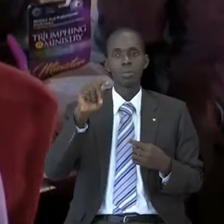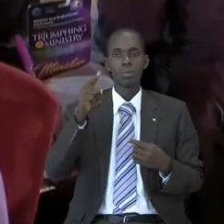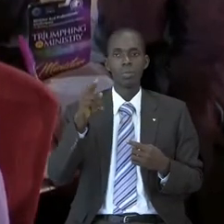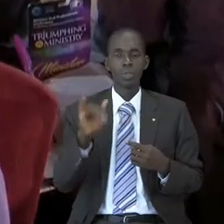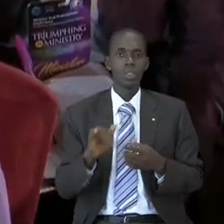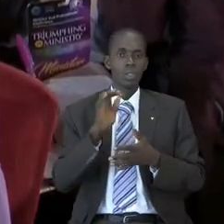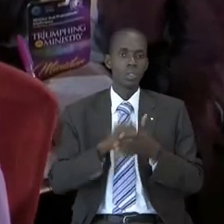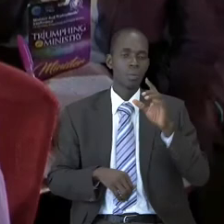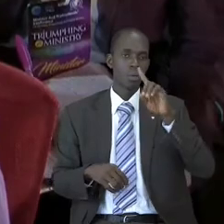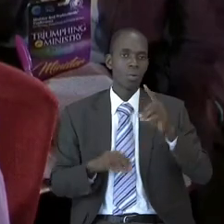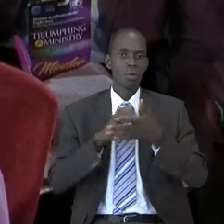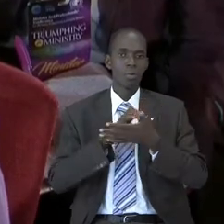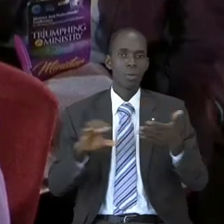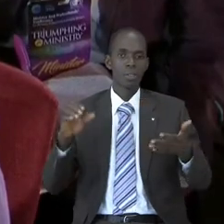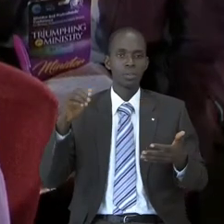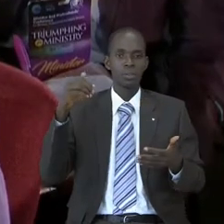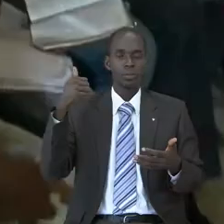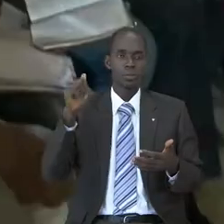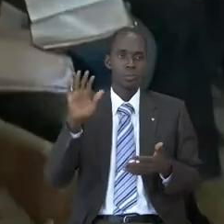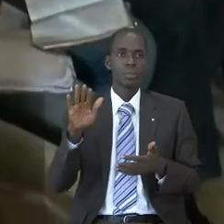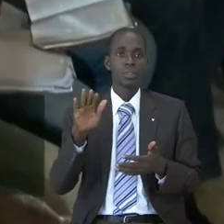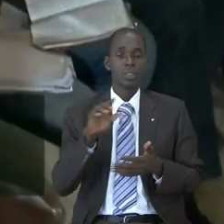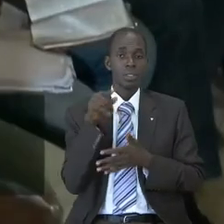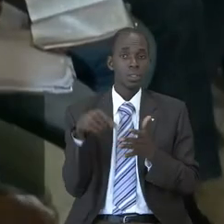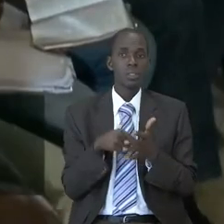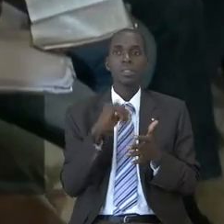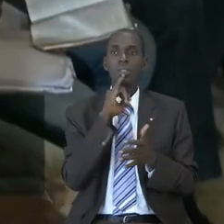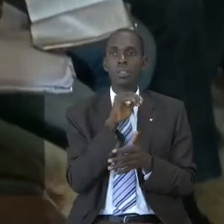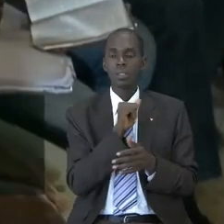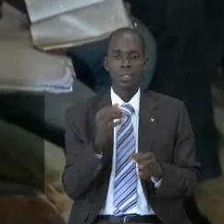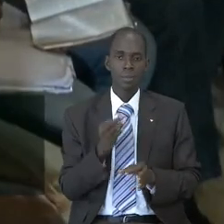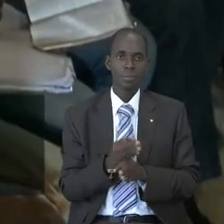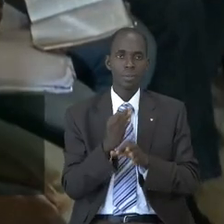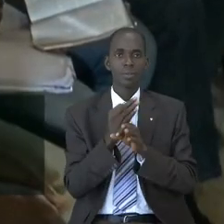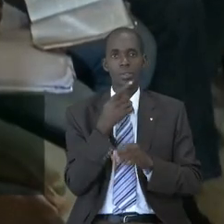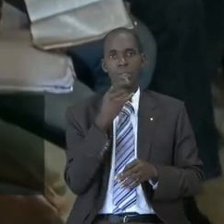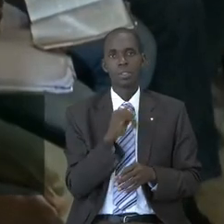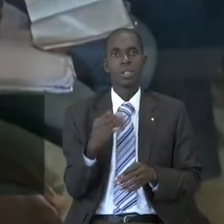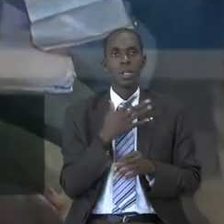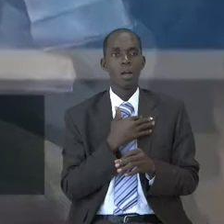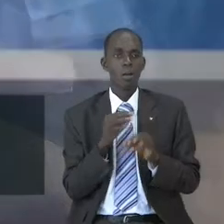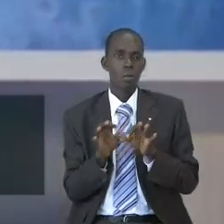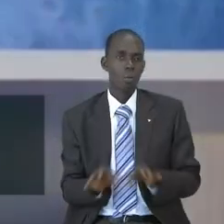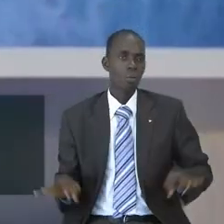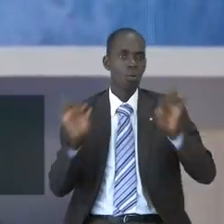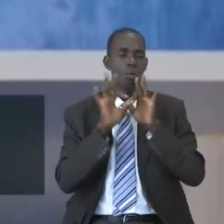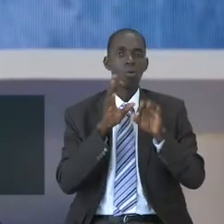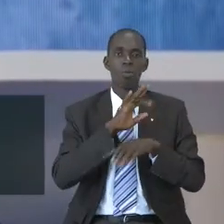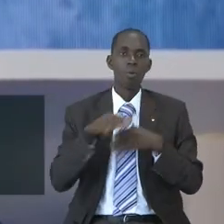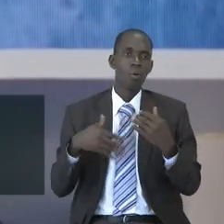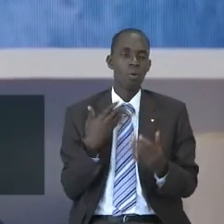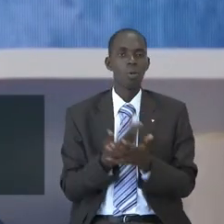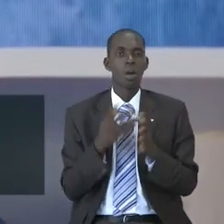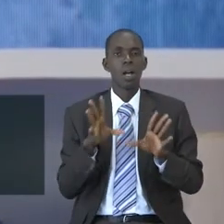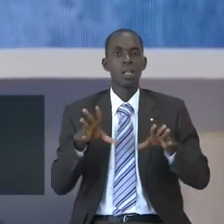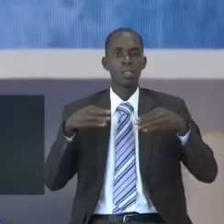15. It says, this is a faithful saying and worthy of all acceptation,